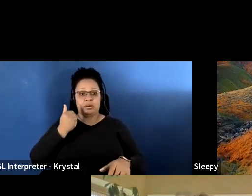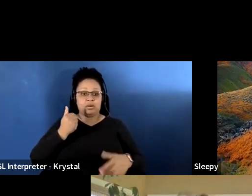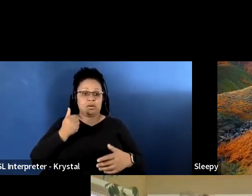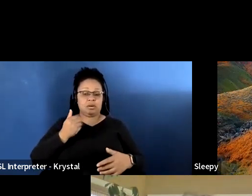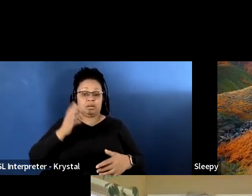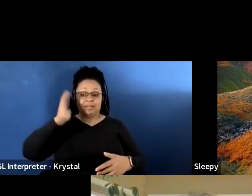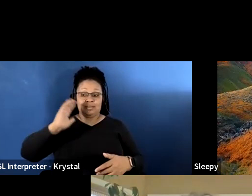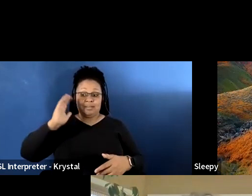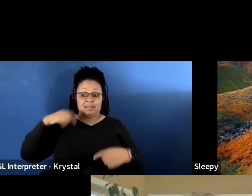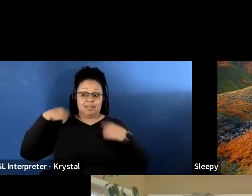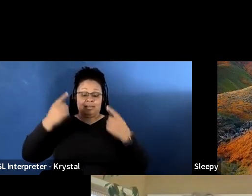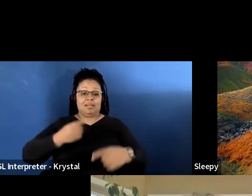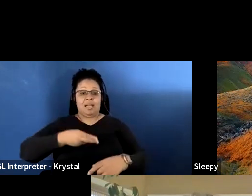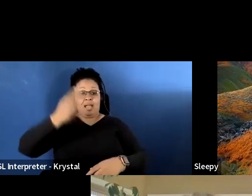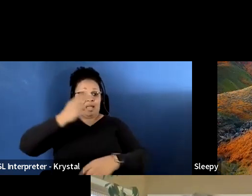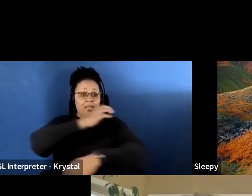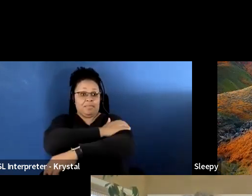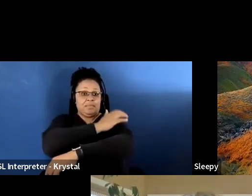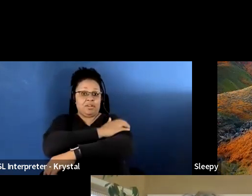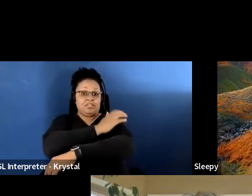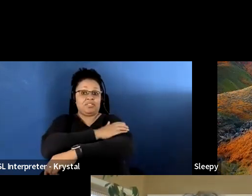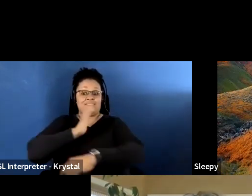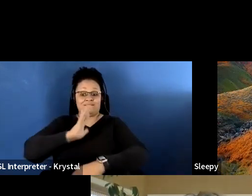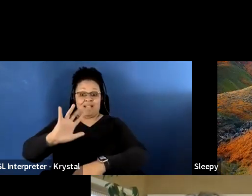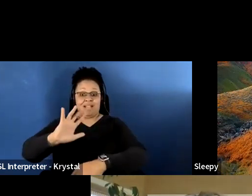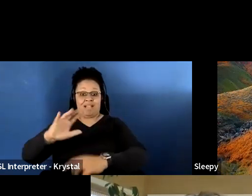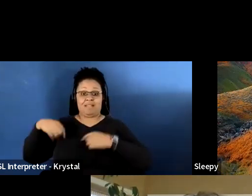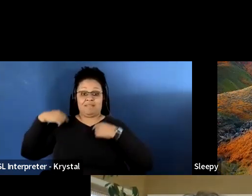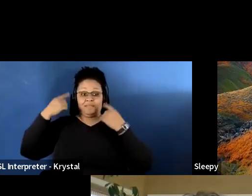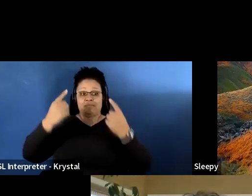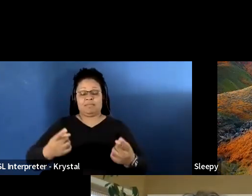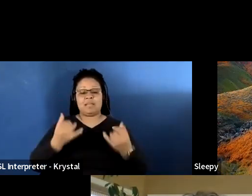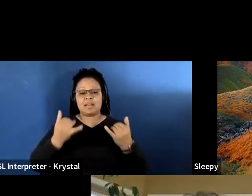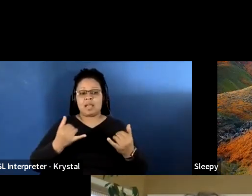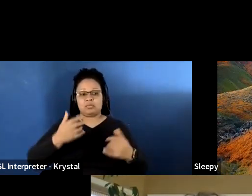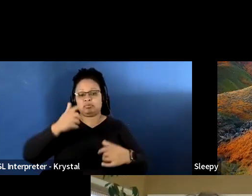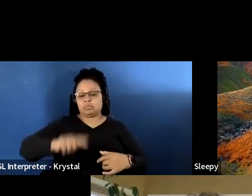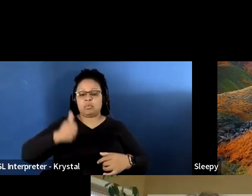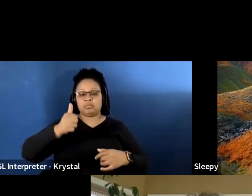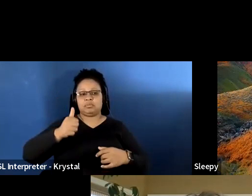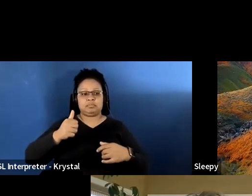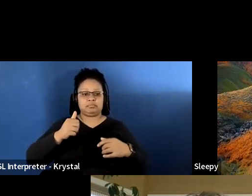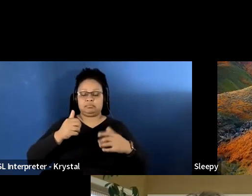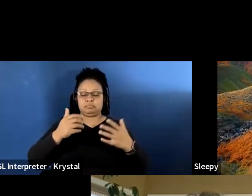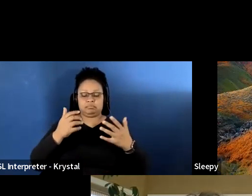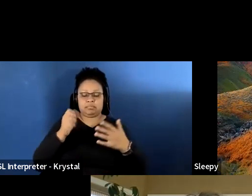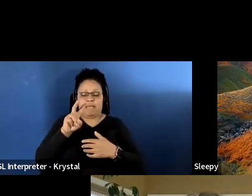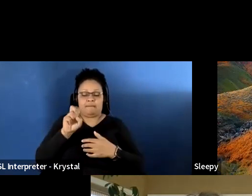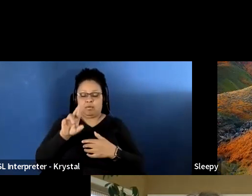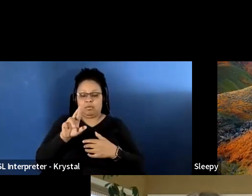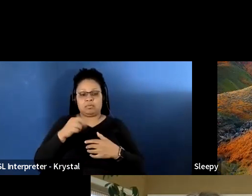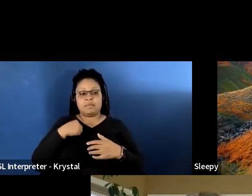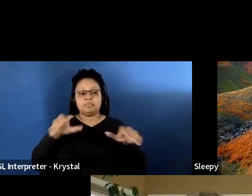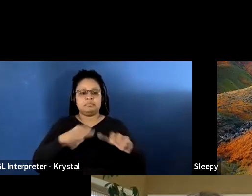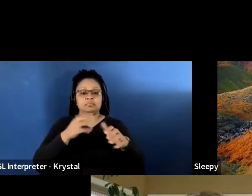blood pressure since I was like 5, and my blood pressure is the lowest it's ever been. So I'm doing pretty good